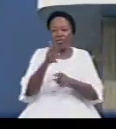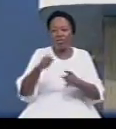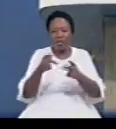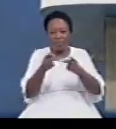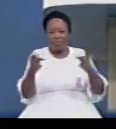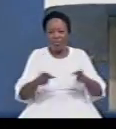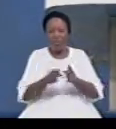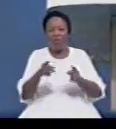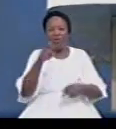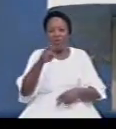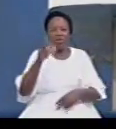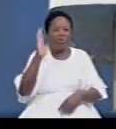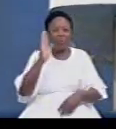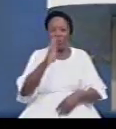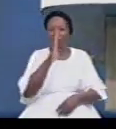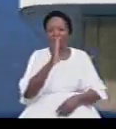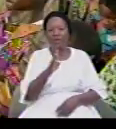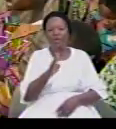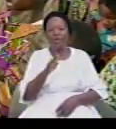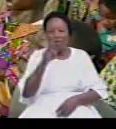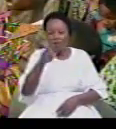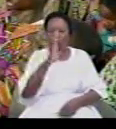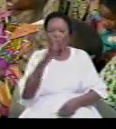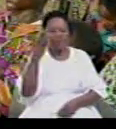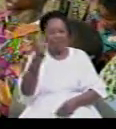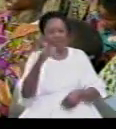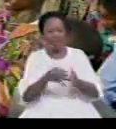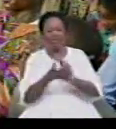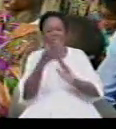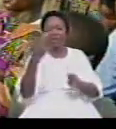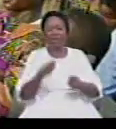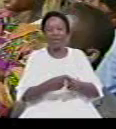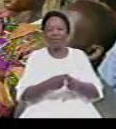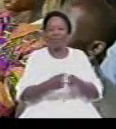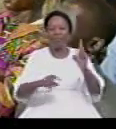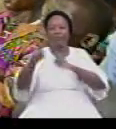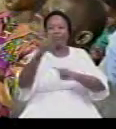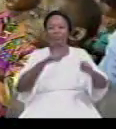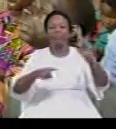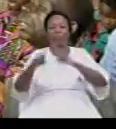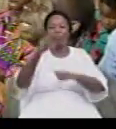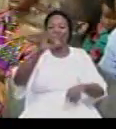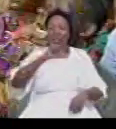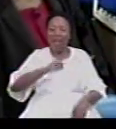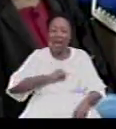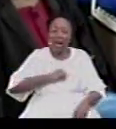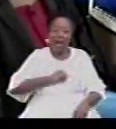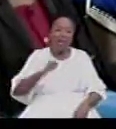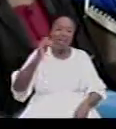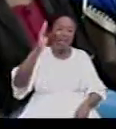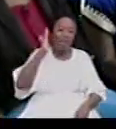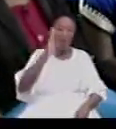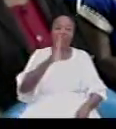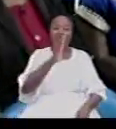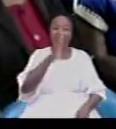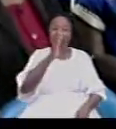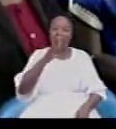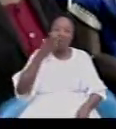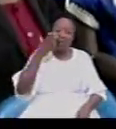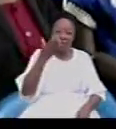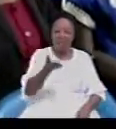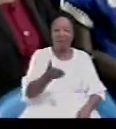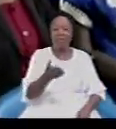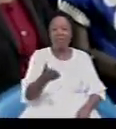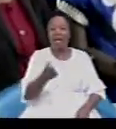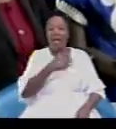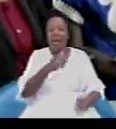you will be. You will be there. Yeah. I will be there. And everything